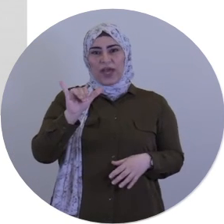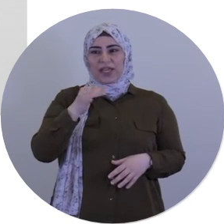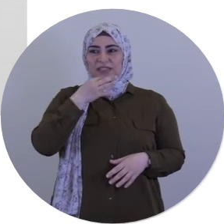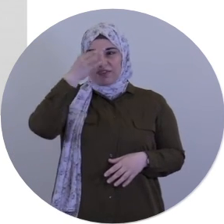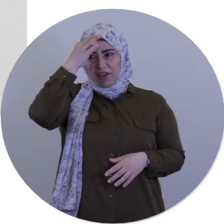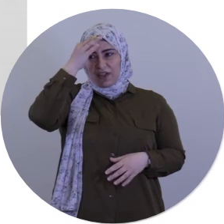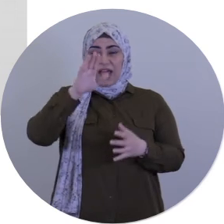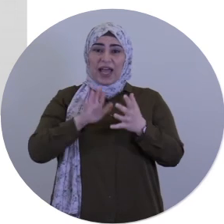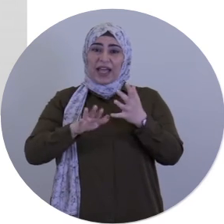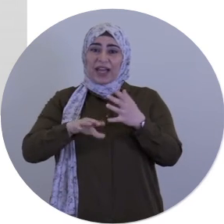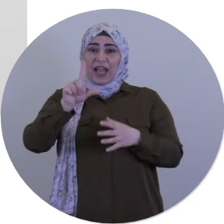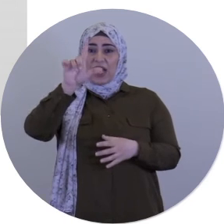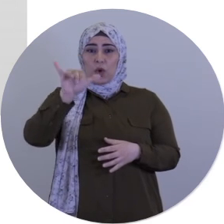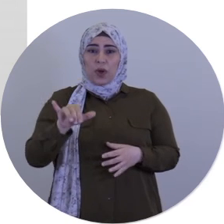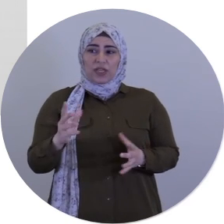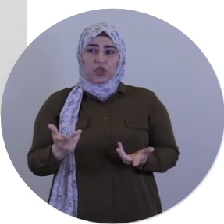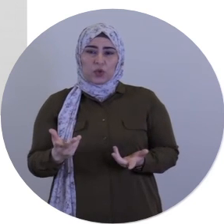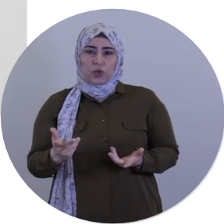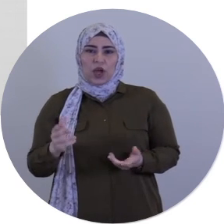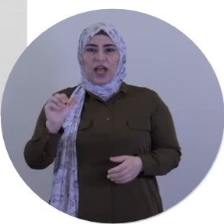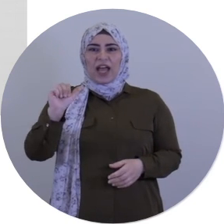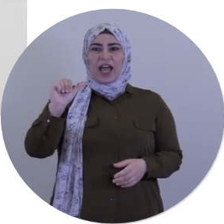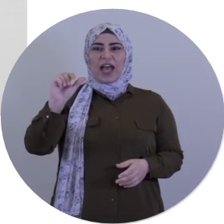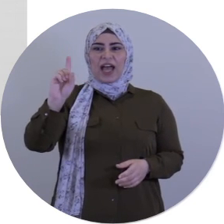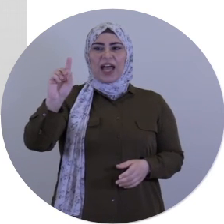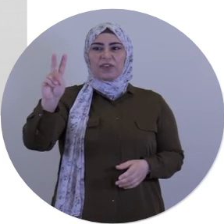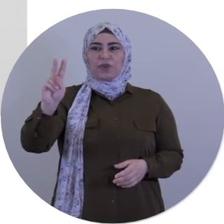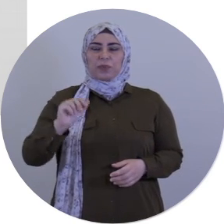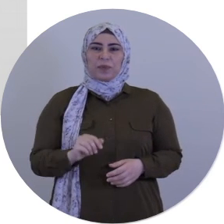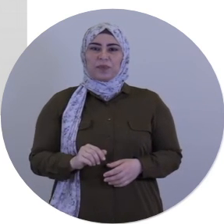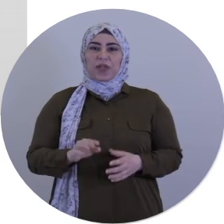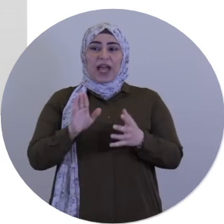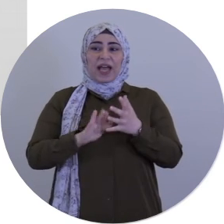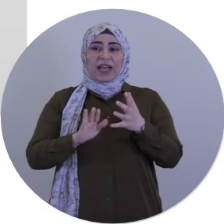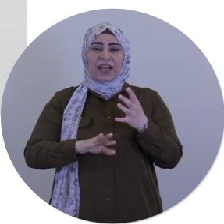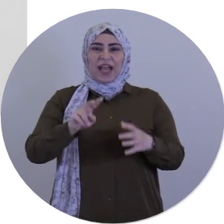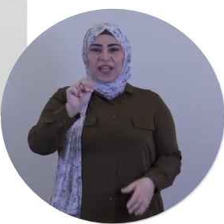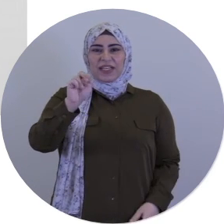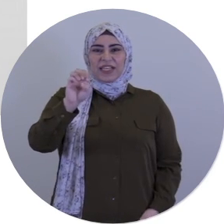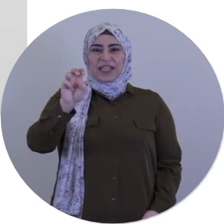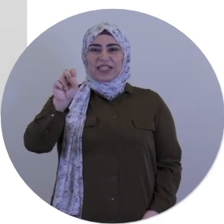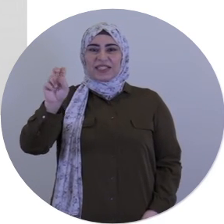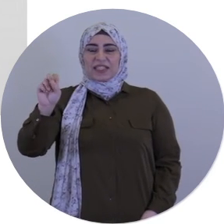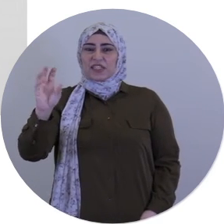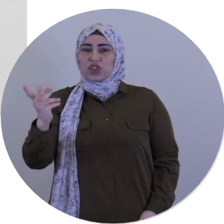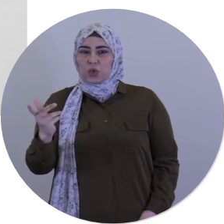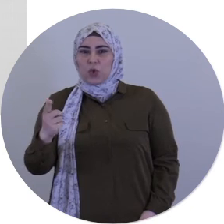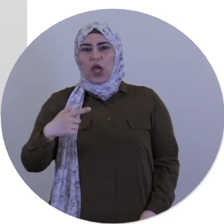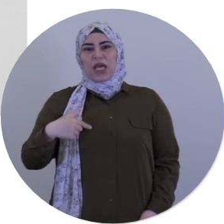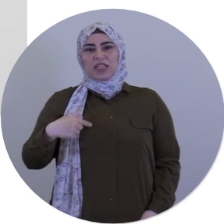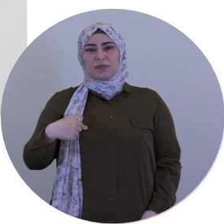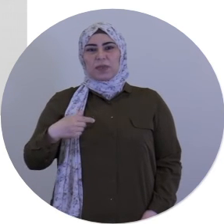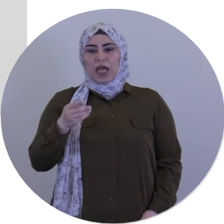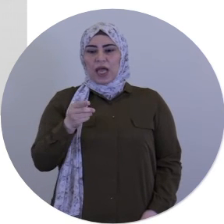I add li at the end, it would be happily. So it's the same word, happy as an adjective, happiness as a noun,